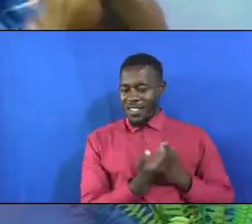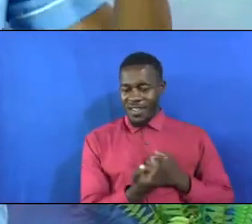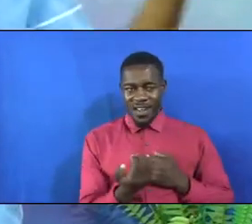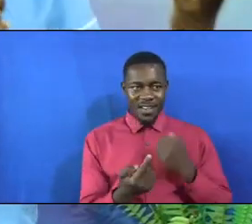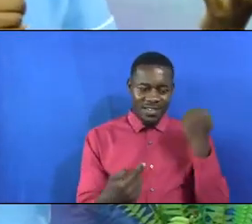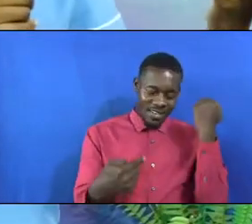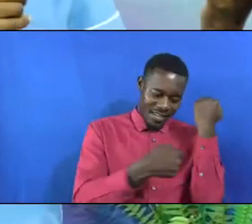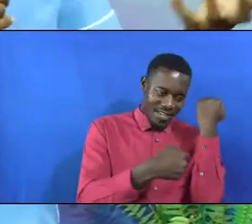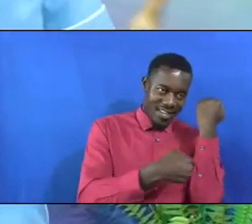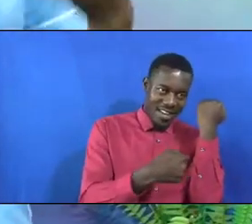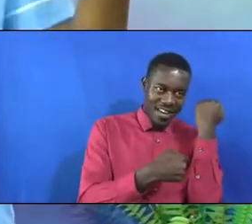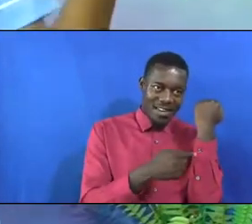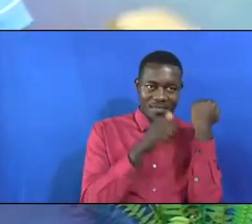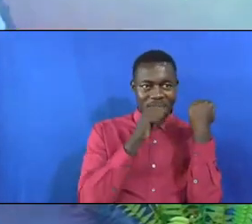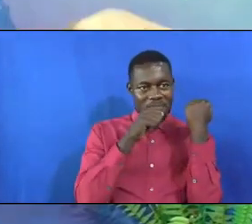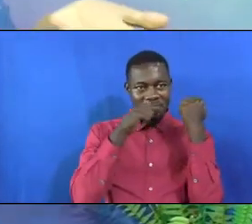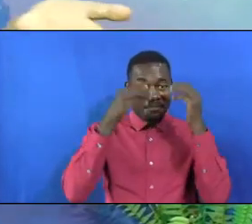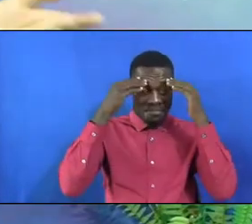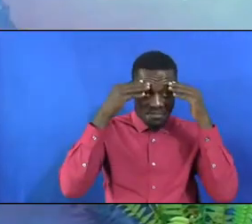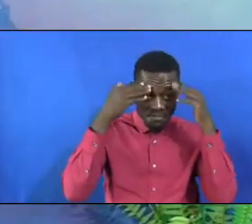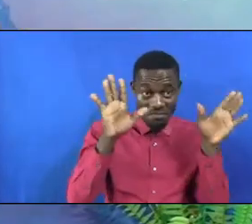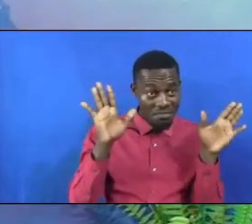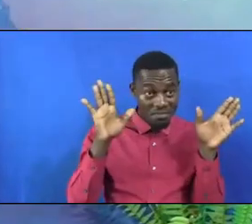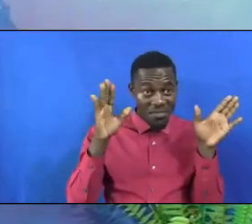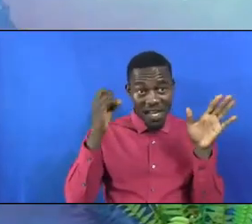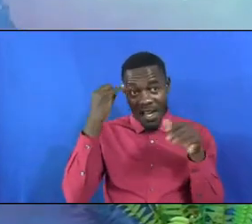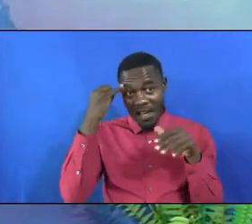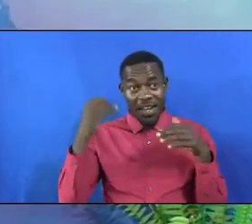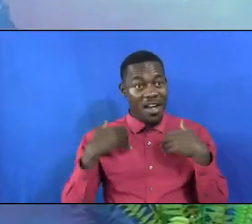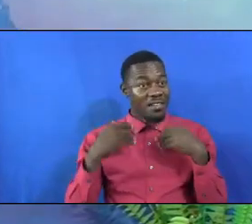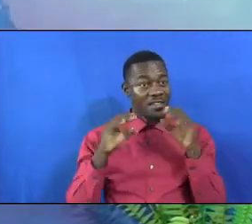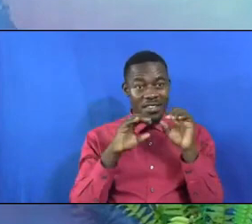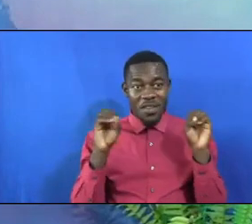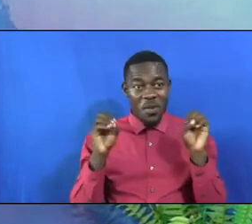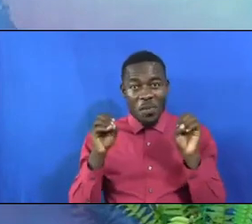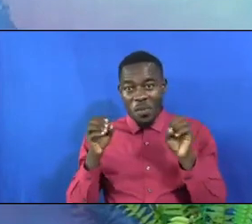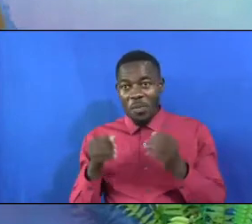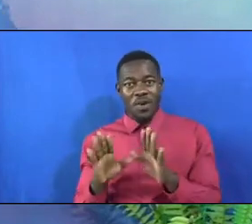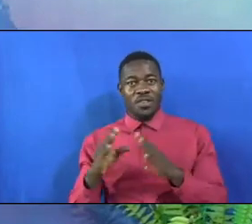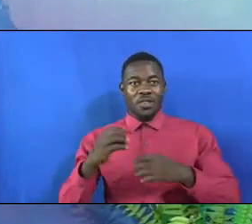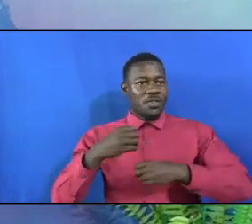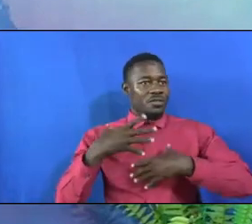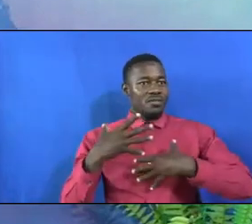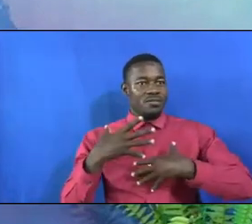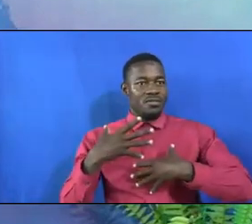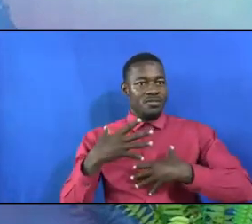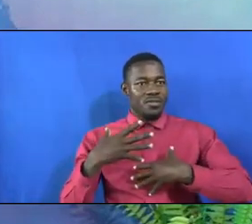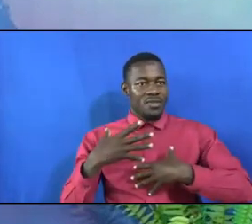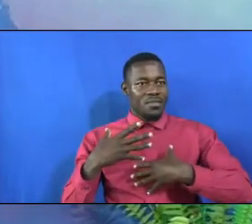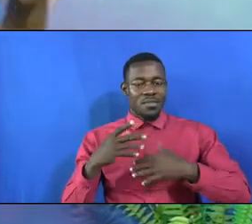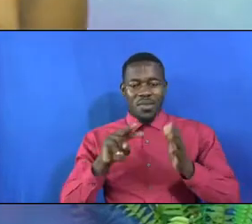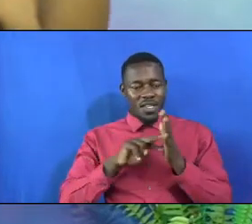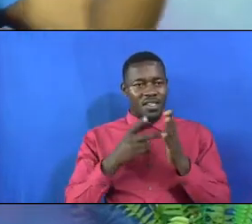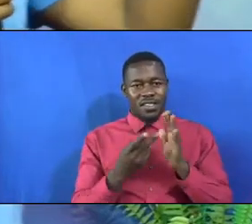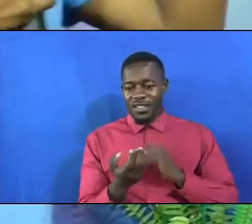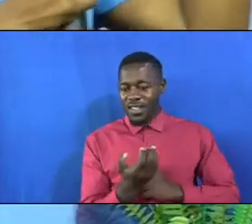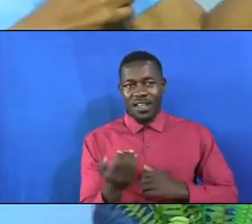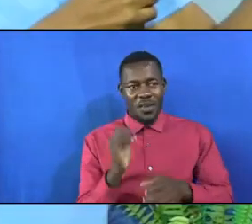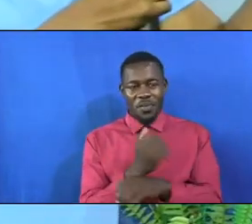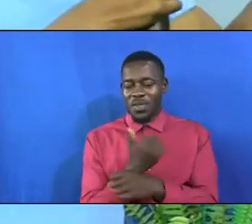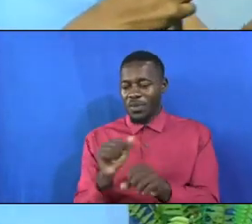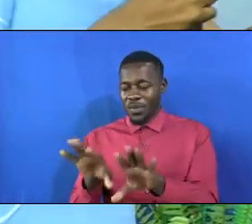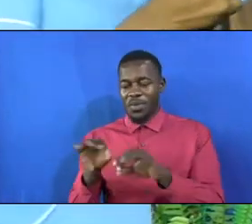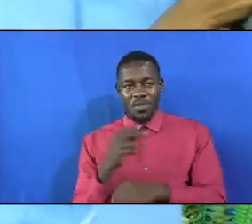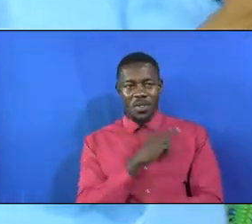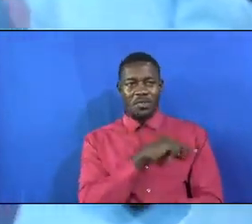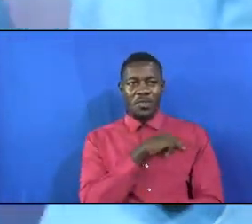this animosity, they were helpless. But these women stood to defend them. You and